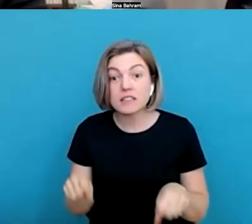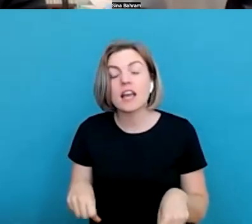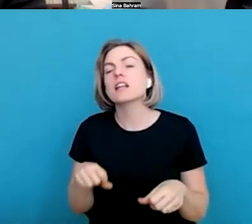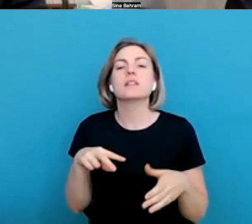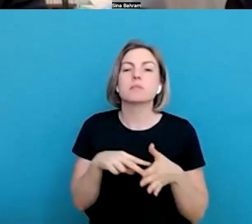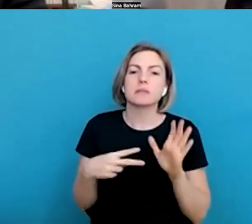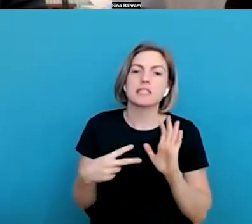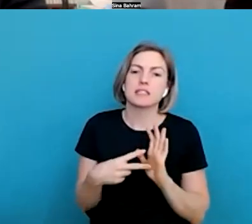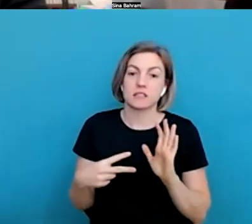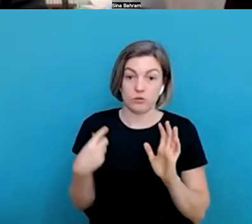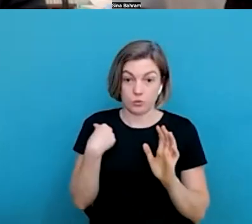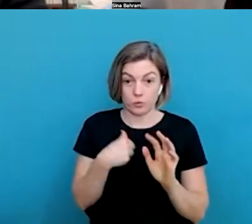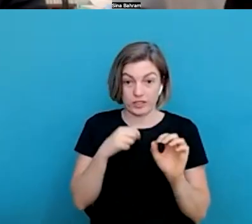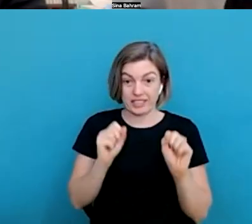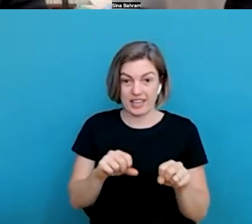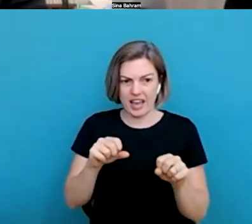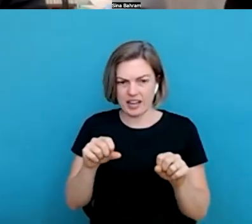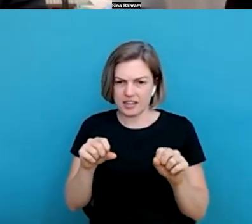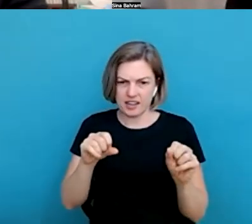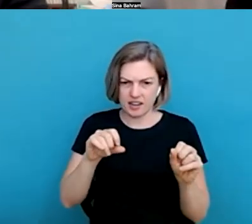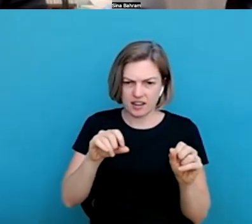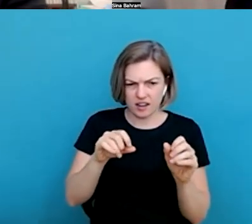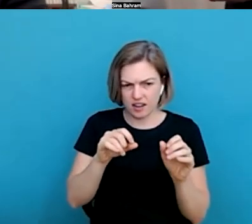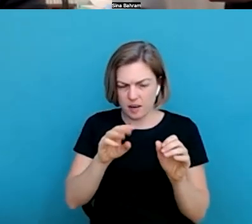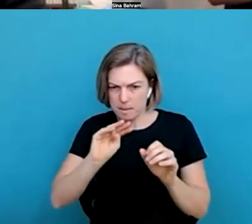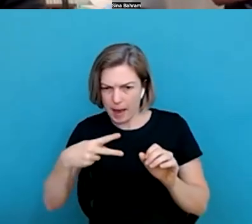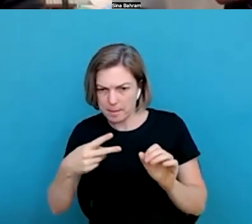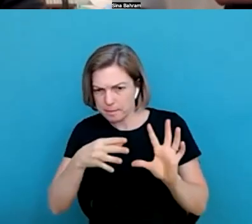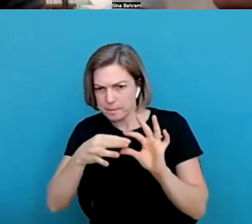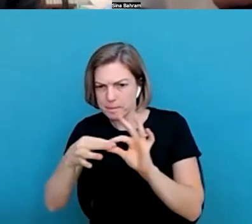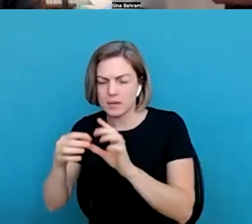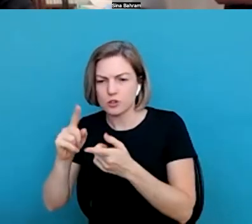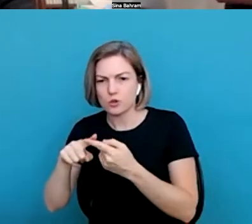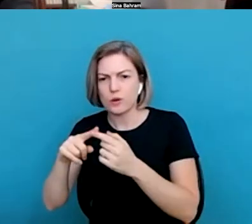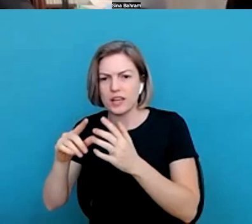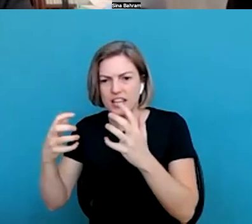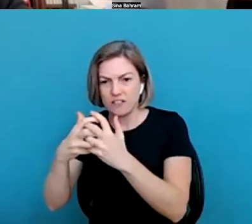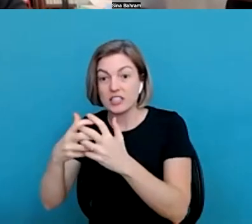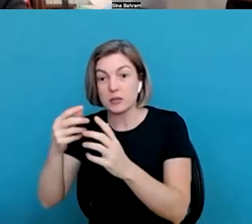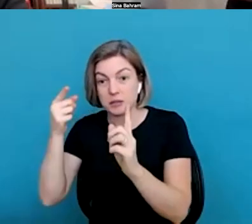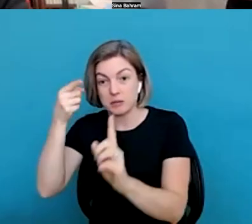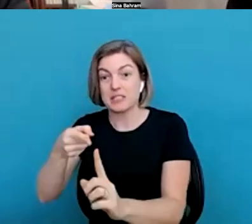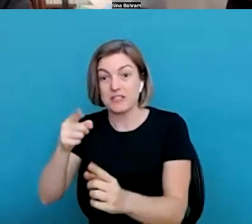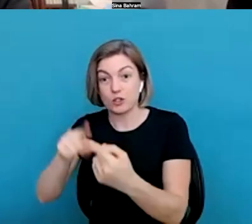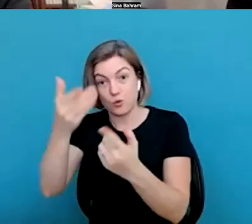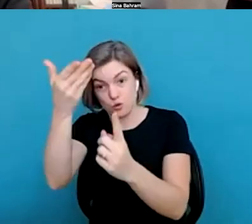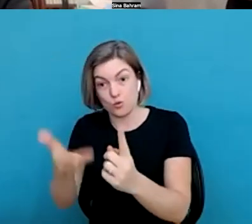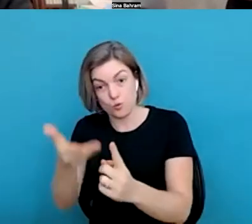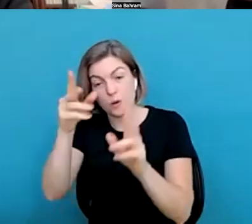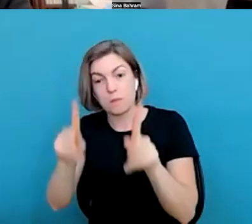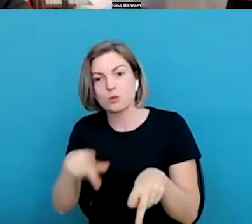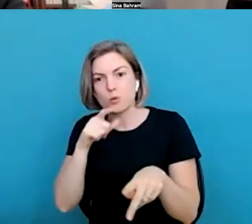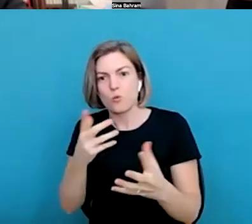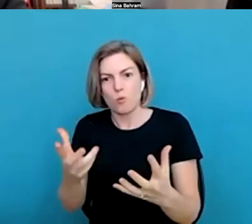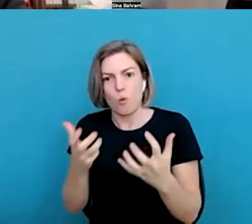then can we map that to an interface that is specific to you, the person who desires a